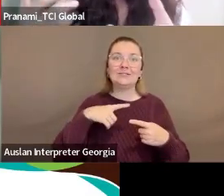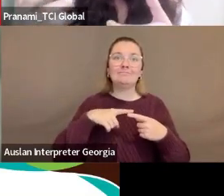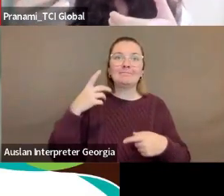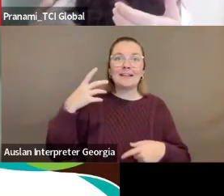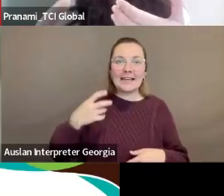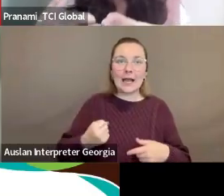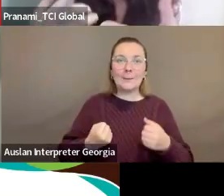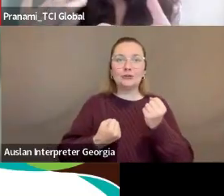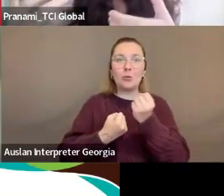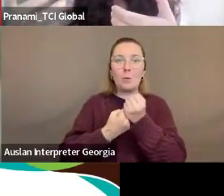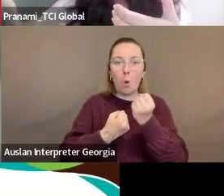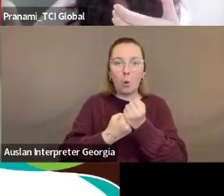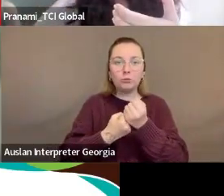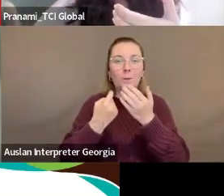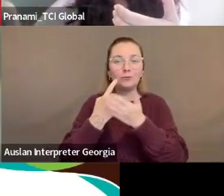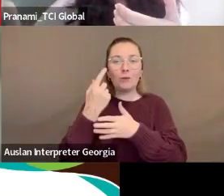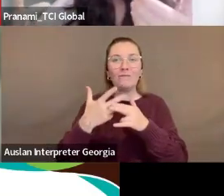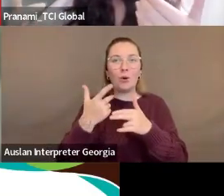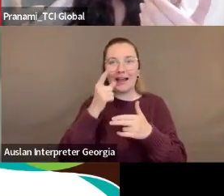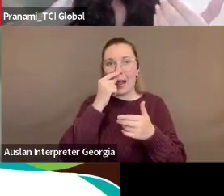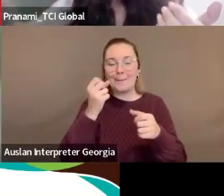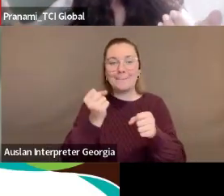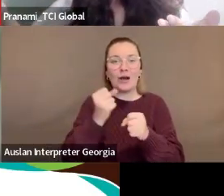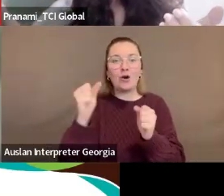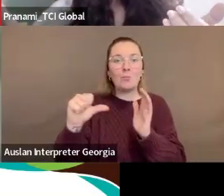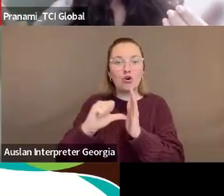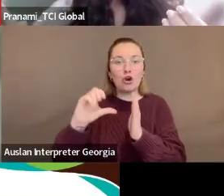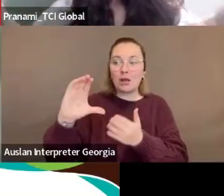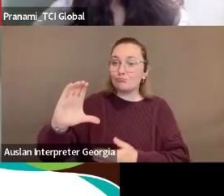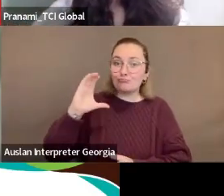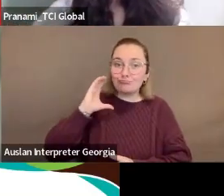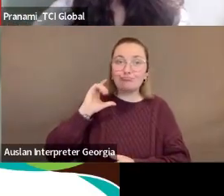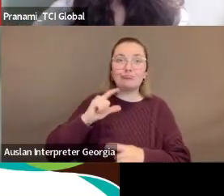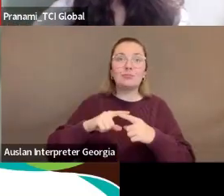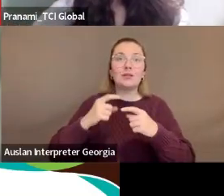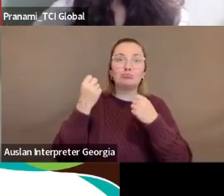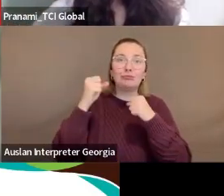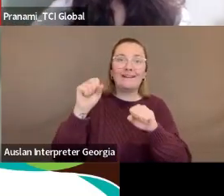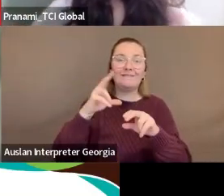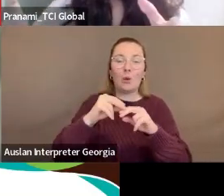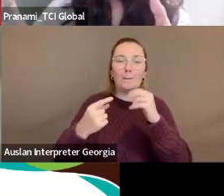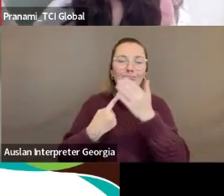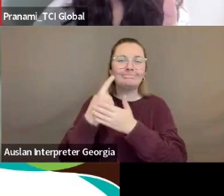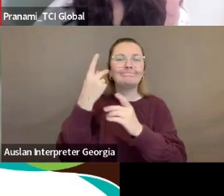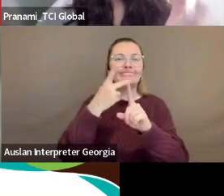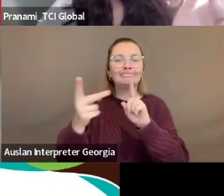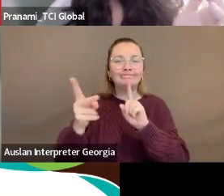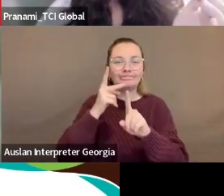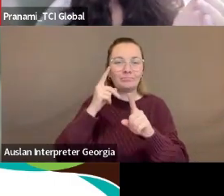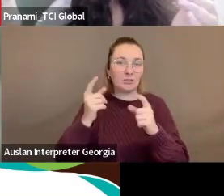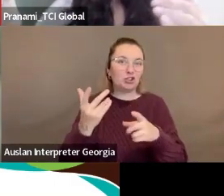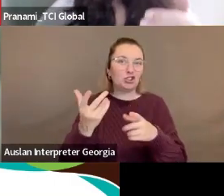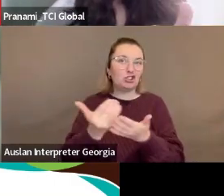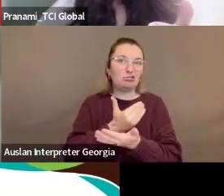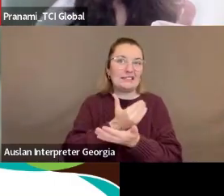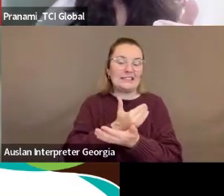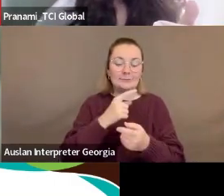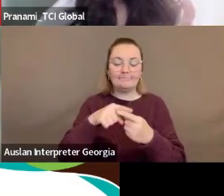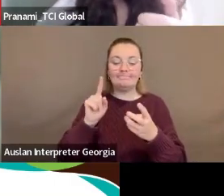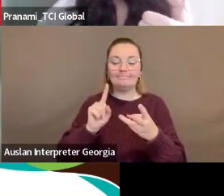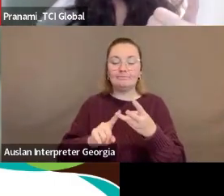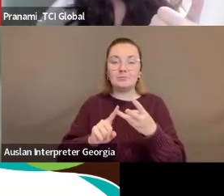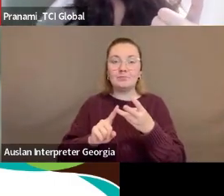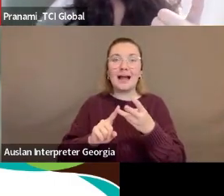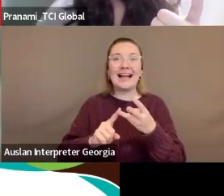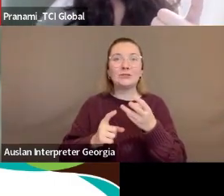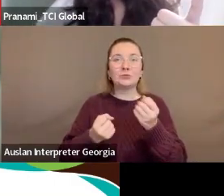need opportunities for livelihoods. We need protection against violence. We also need peer support networks